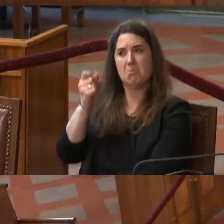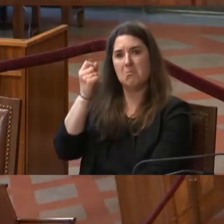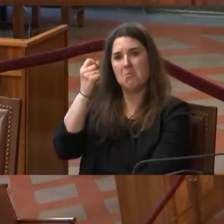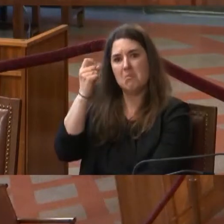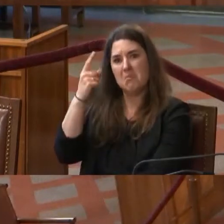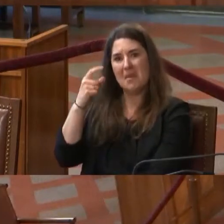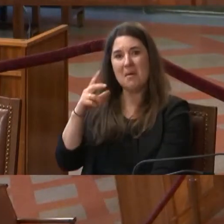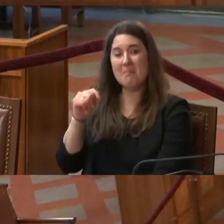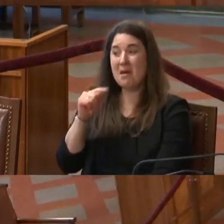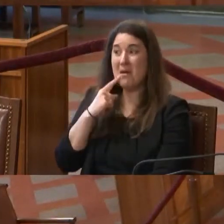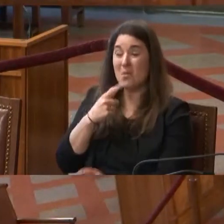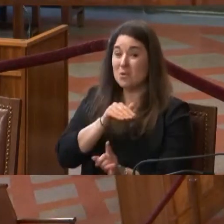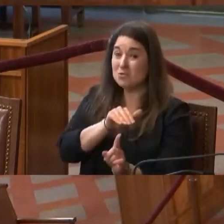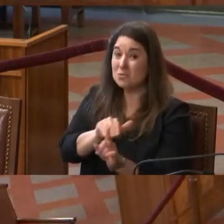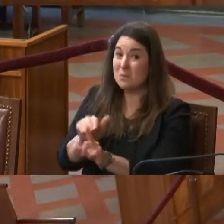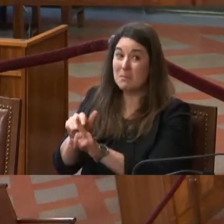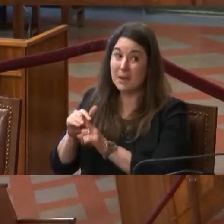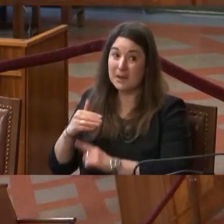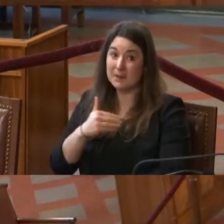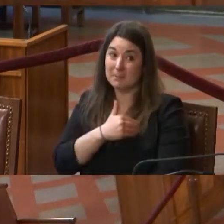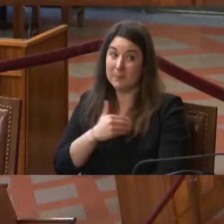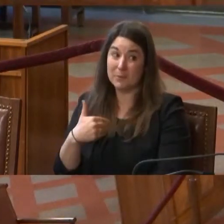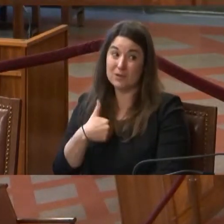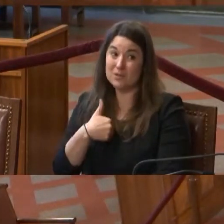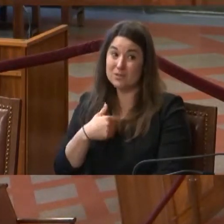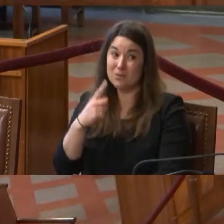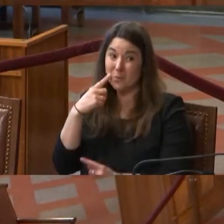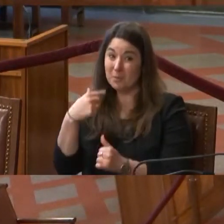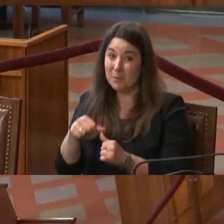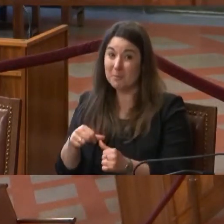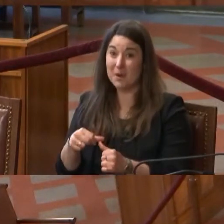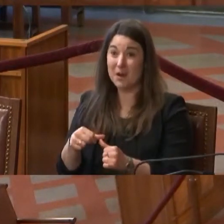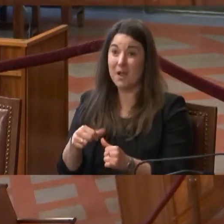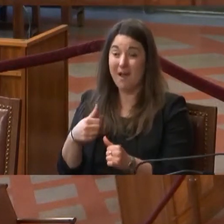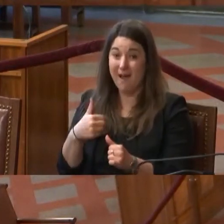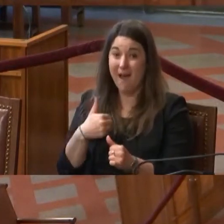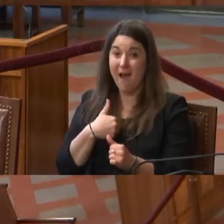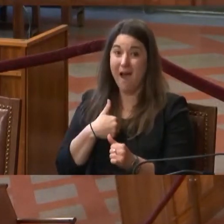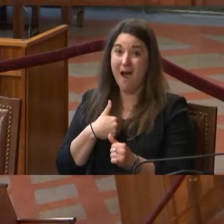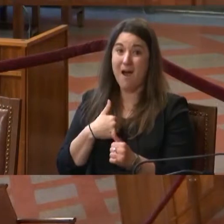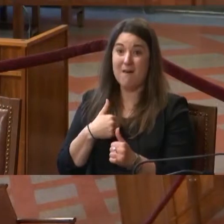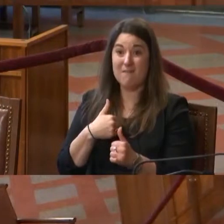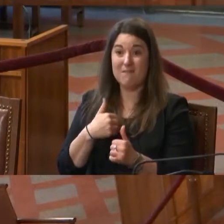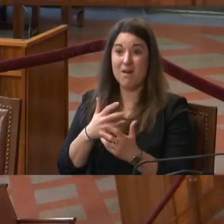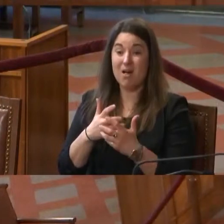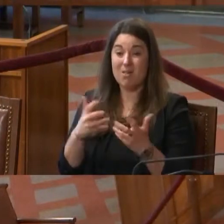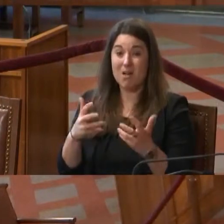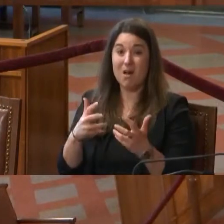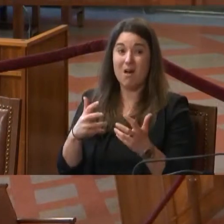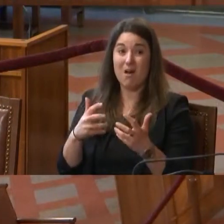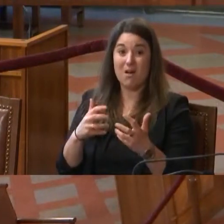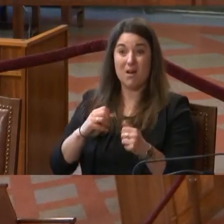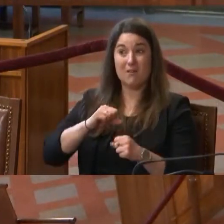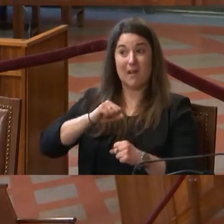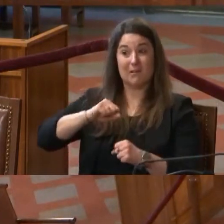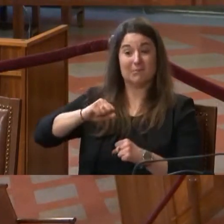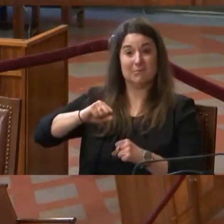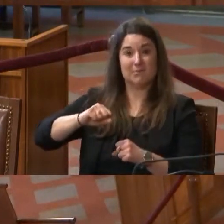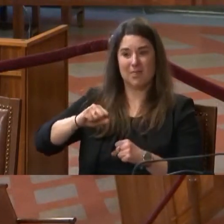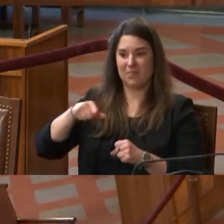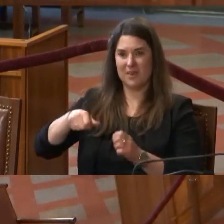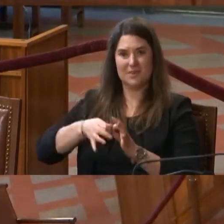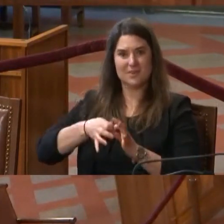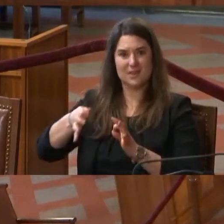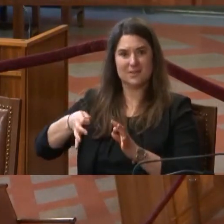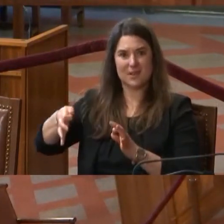But I just want to remind members that we have significant revisions to LERTA that this